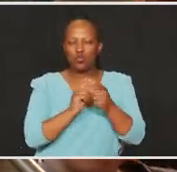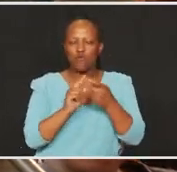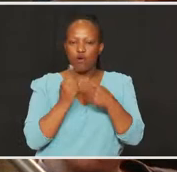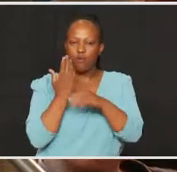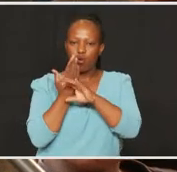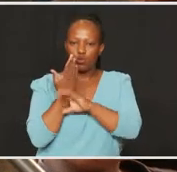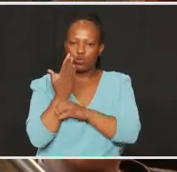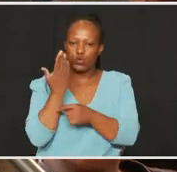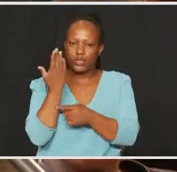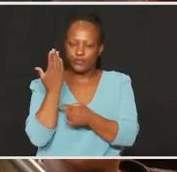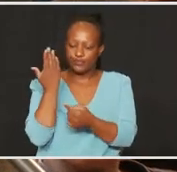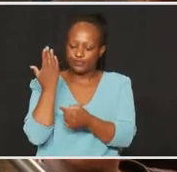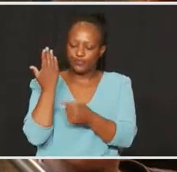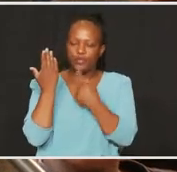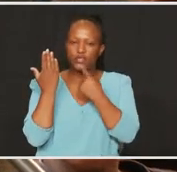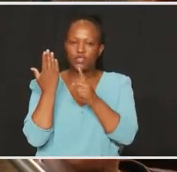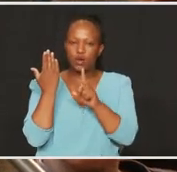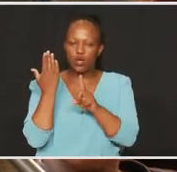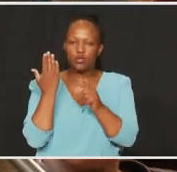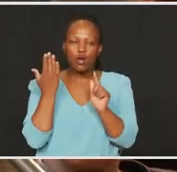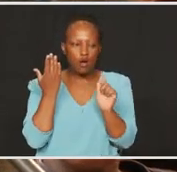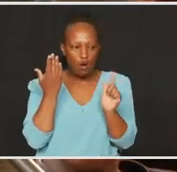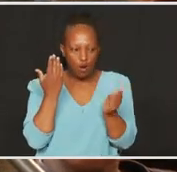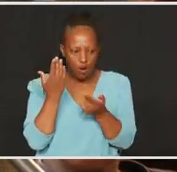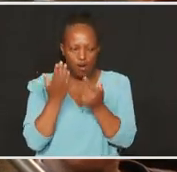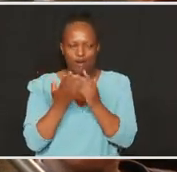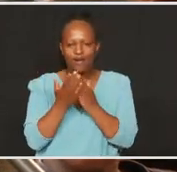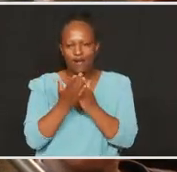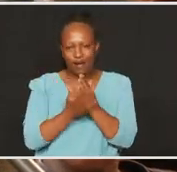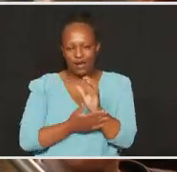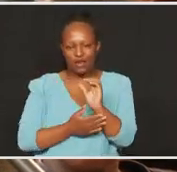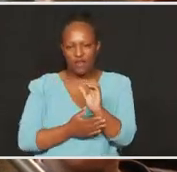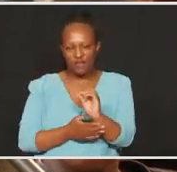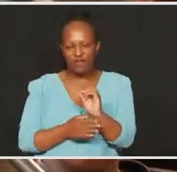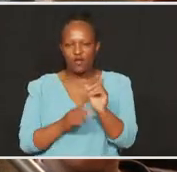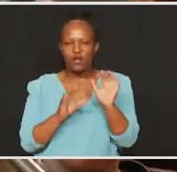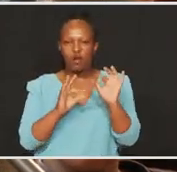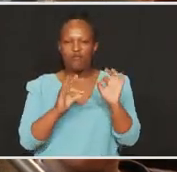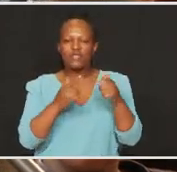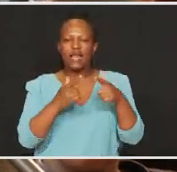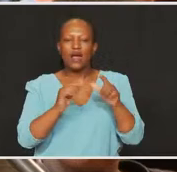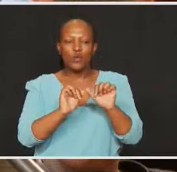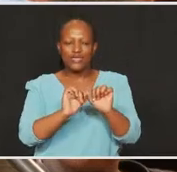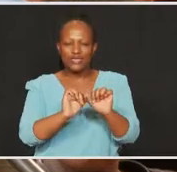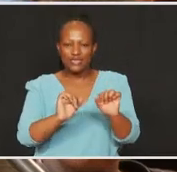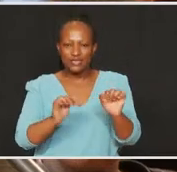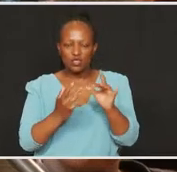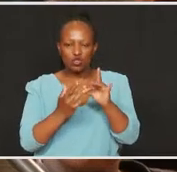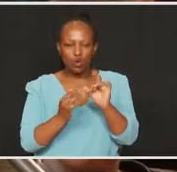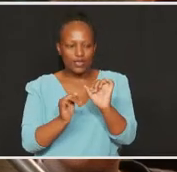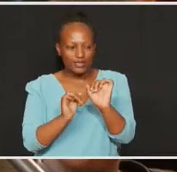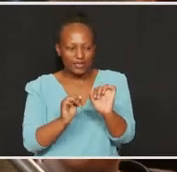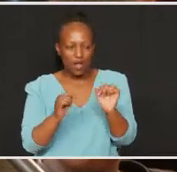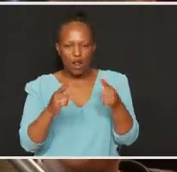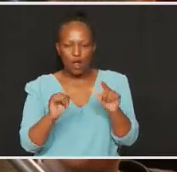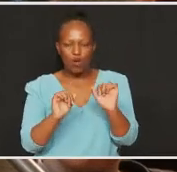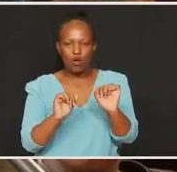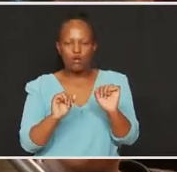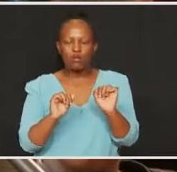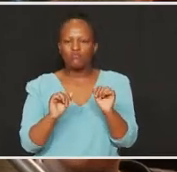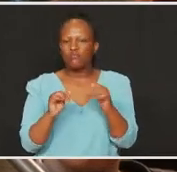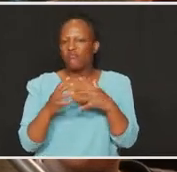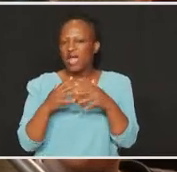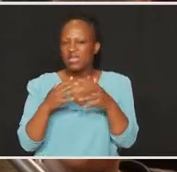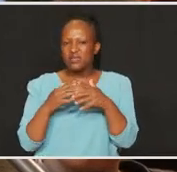everyone has the right to receive education in the official language or languages of their choice in public educational